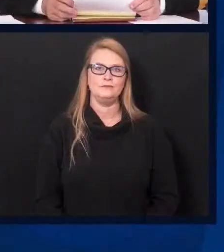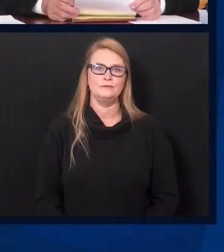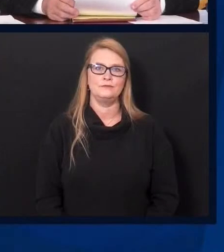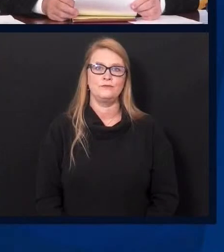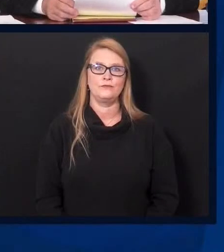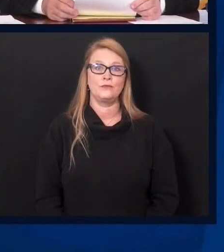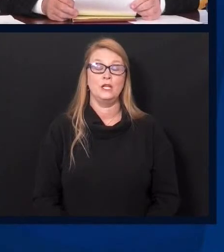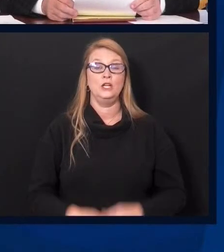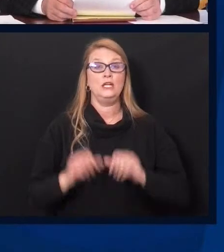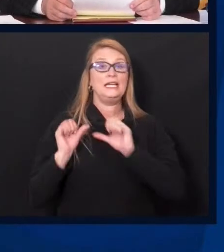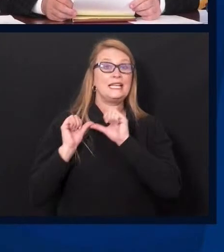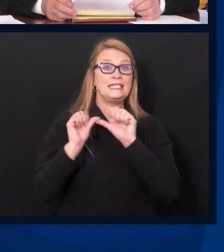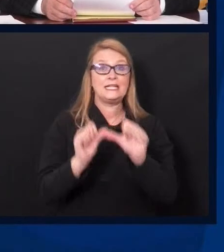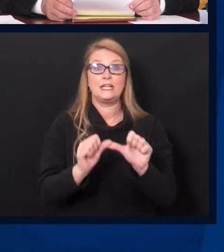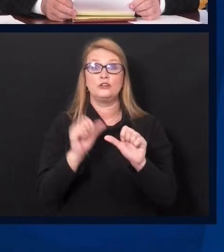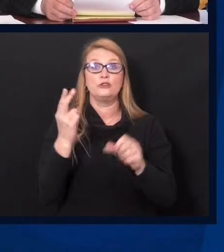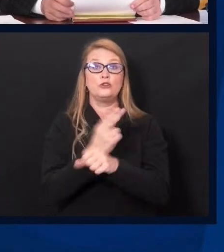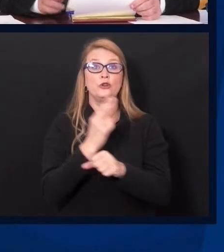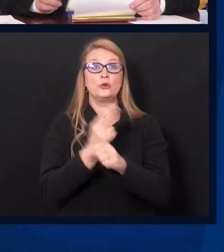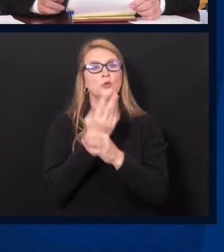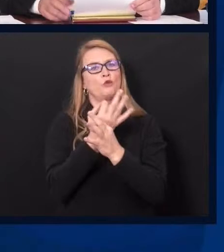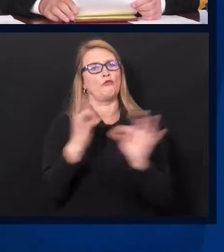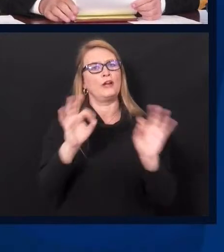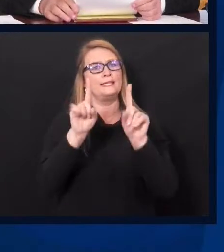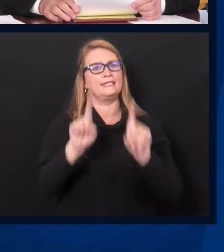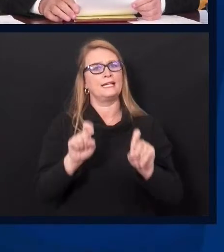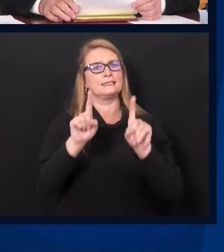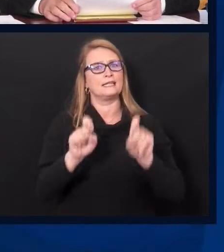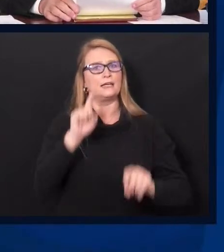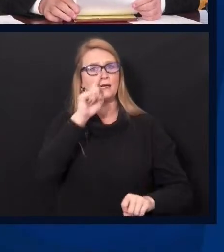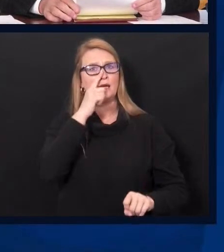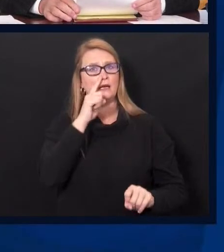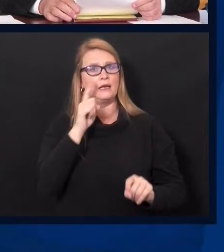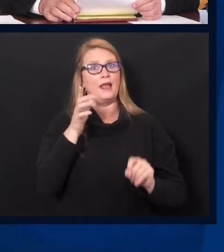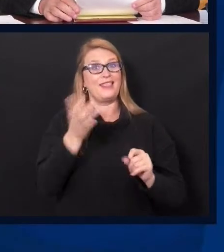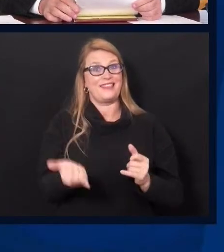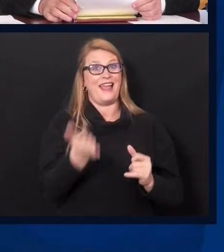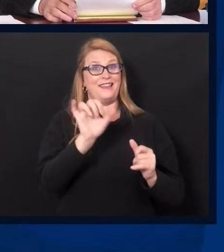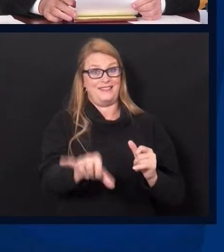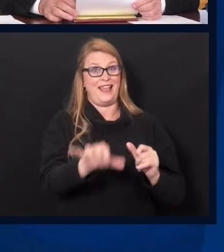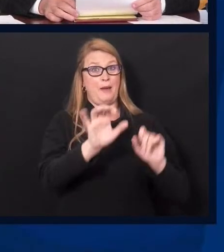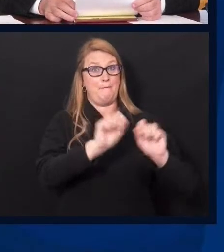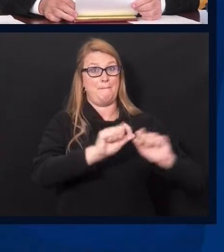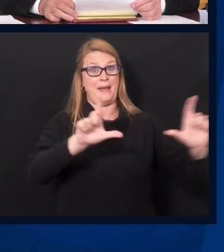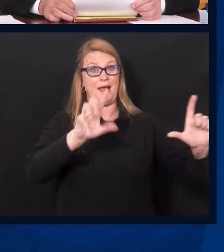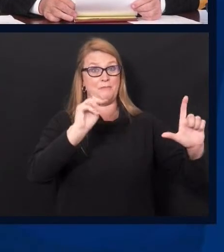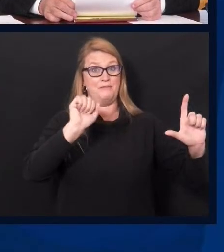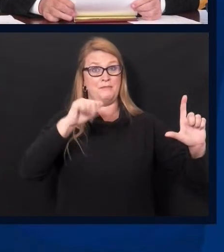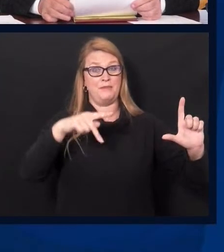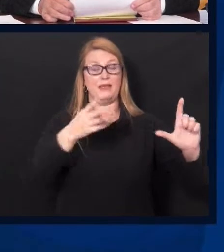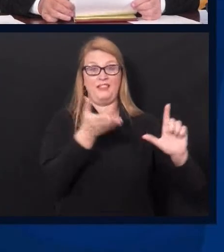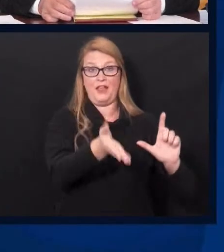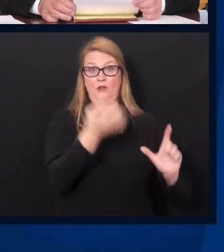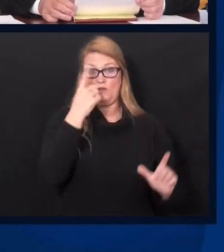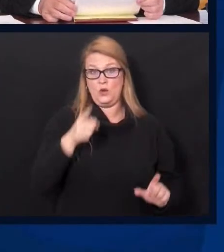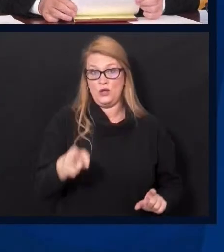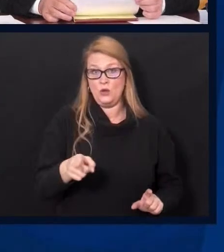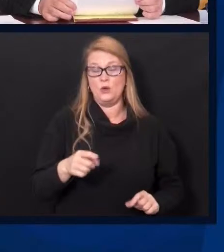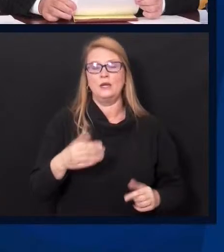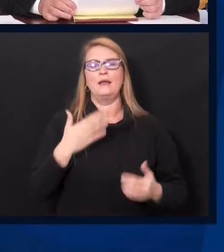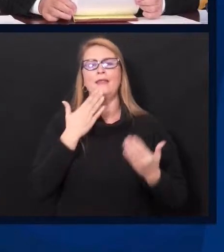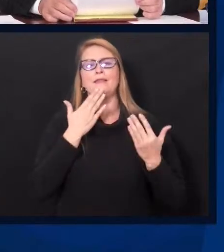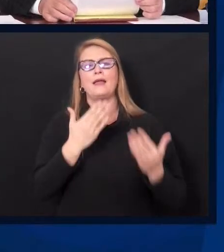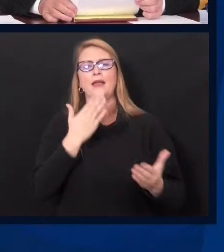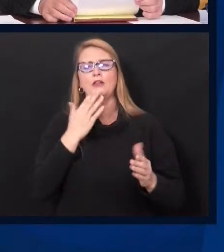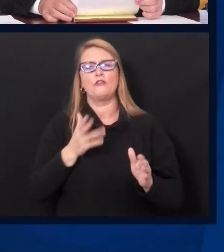our free testing, please do that. And the free testing map's up right there. Again, special thanks to all the drive-through